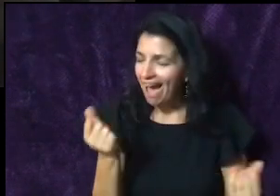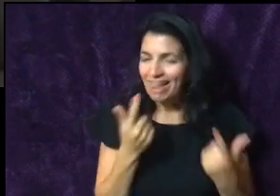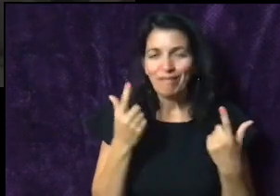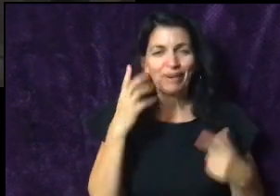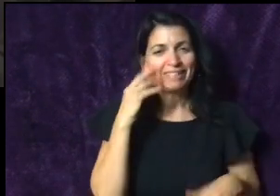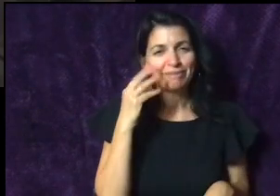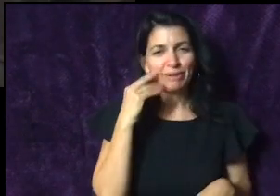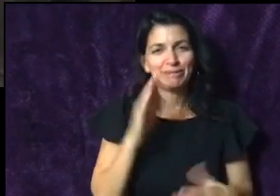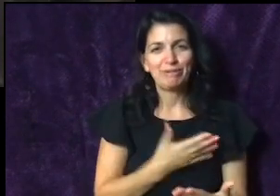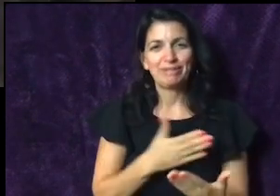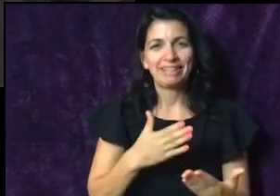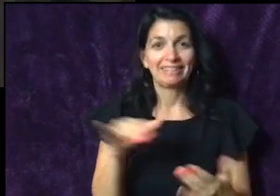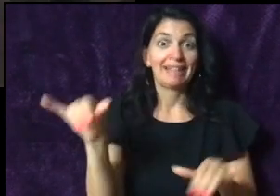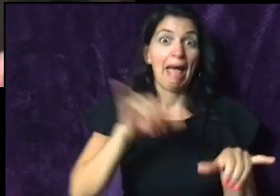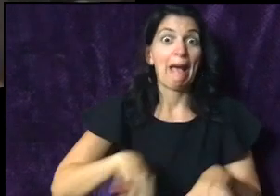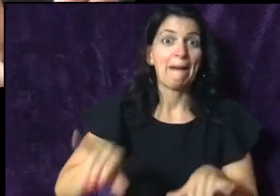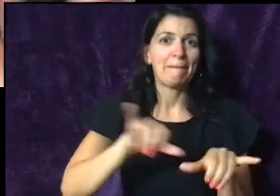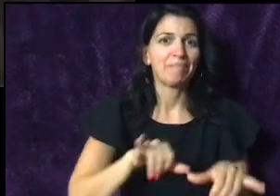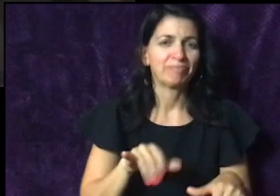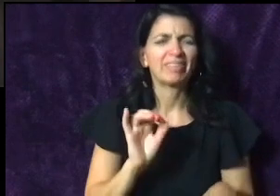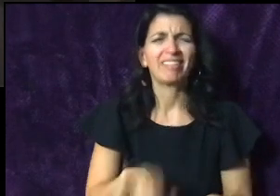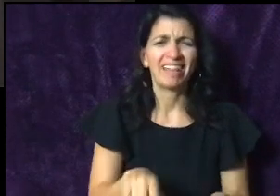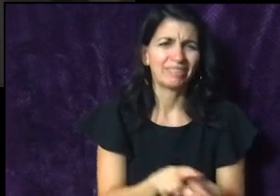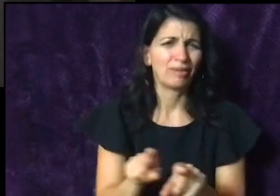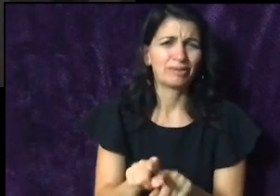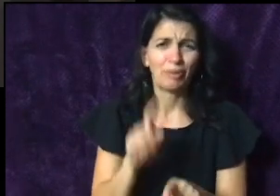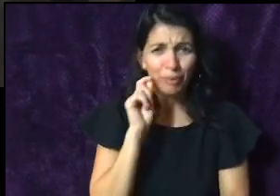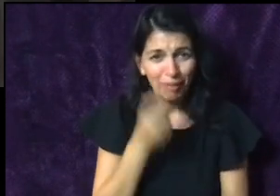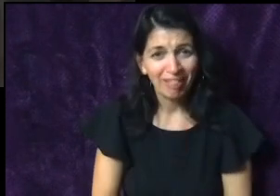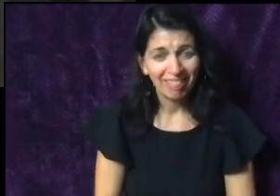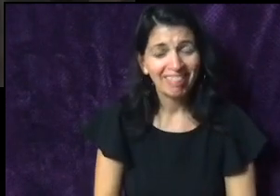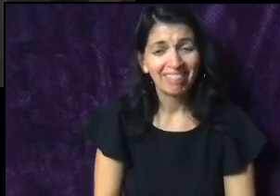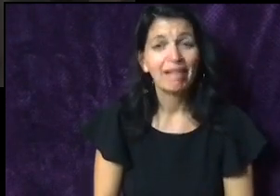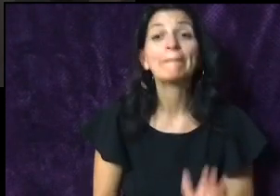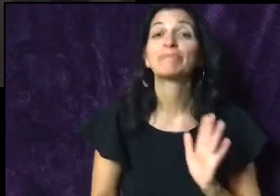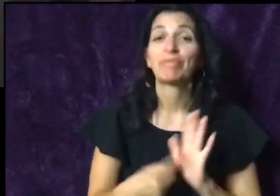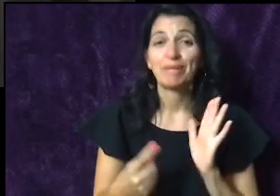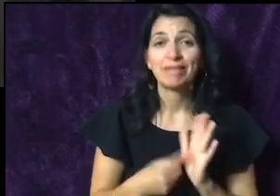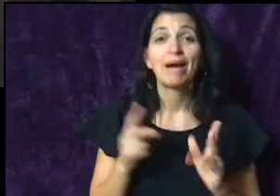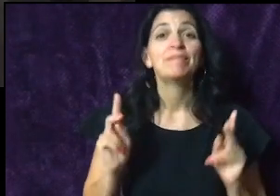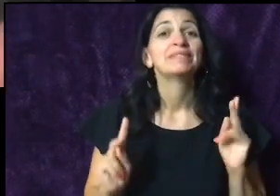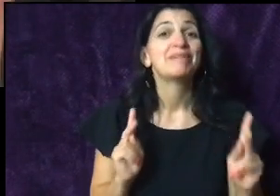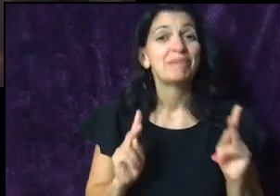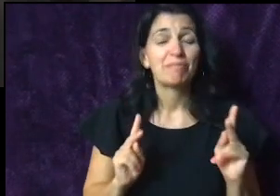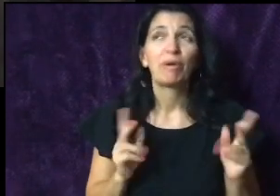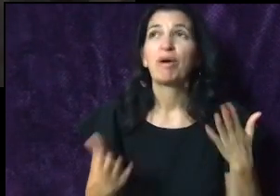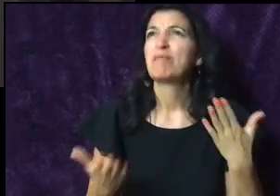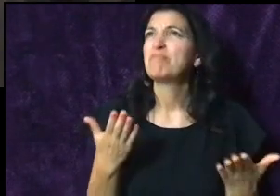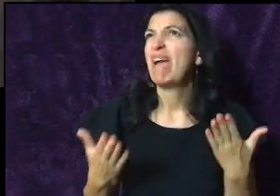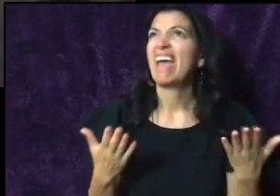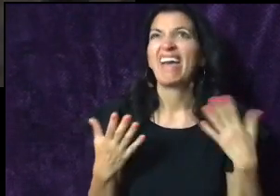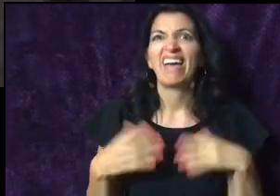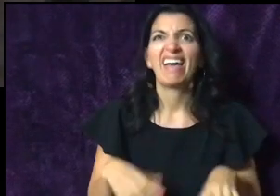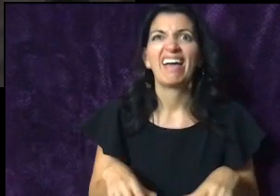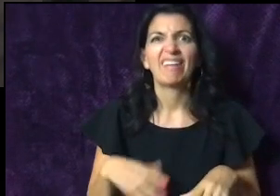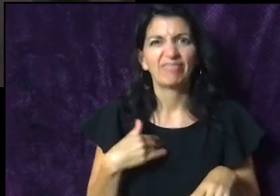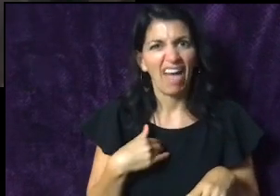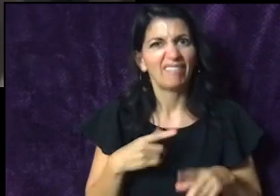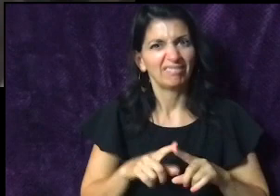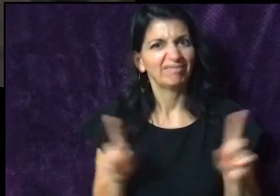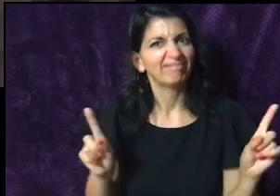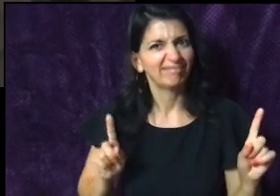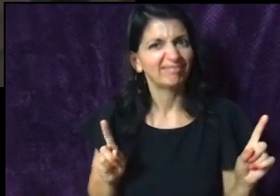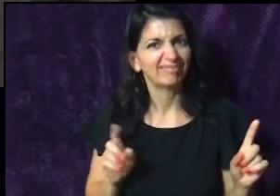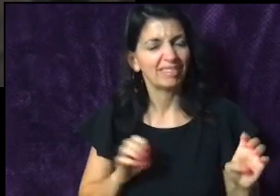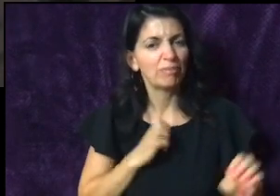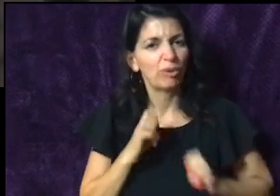everyone experiences music the same way, and that's also totally cool. Sometimes people might get a different emotional reaction than what you